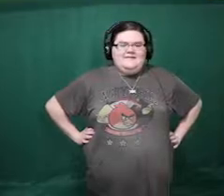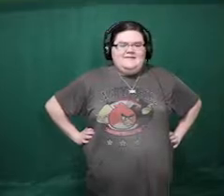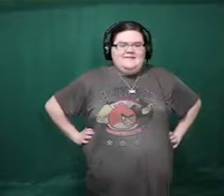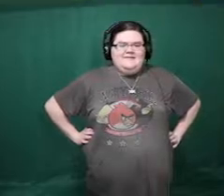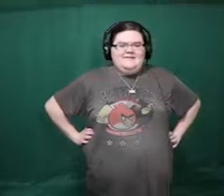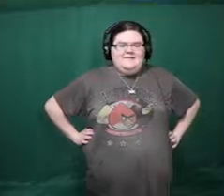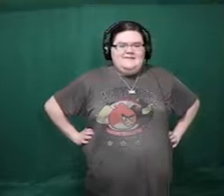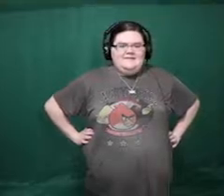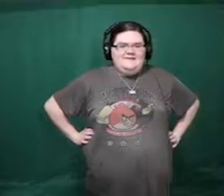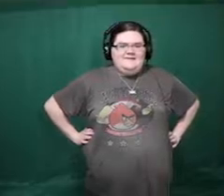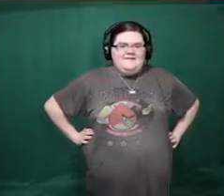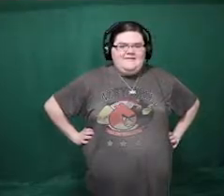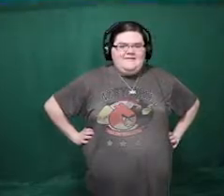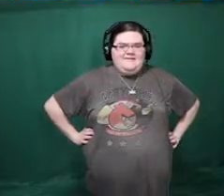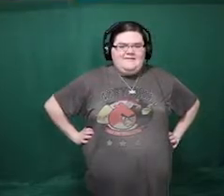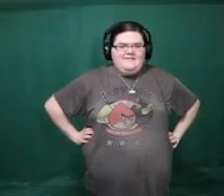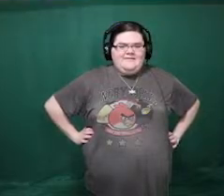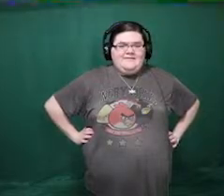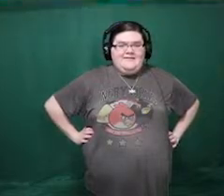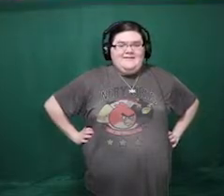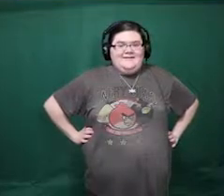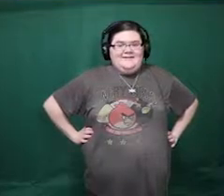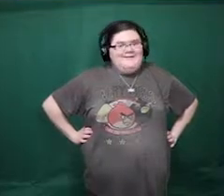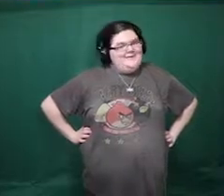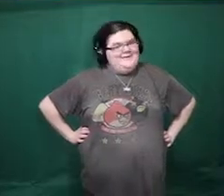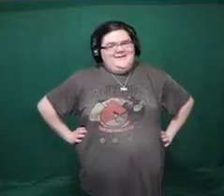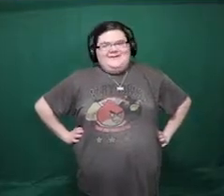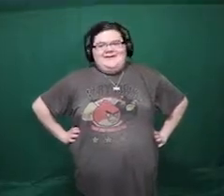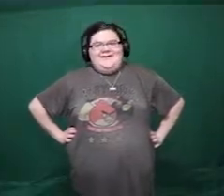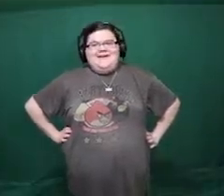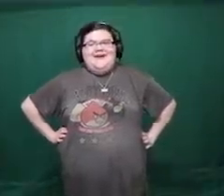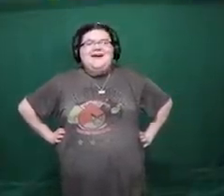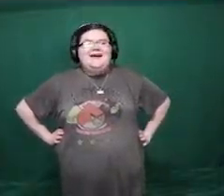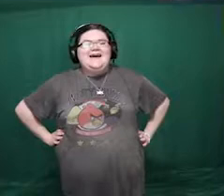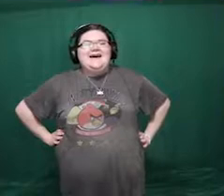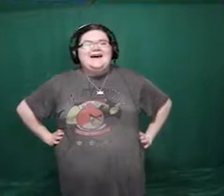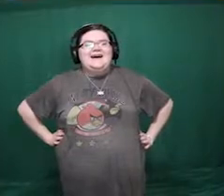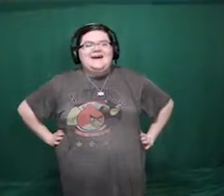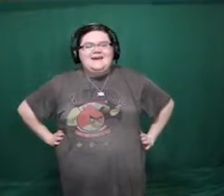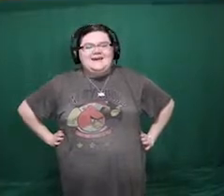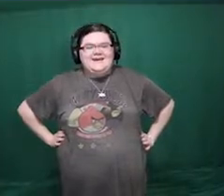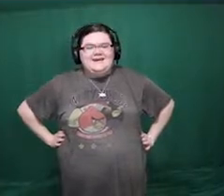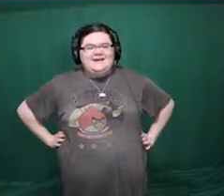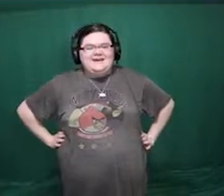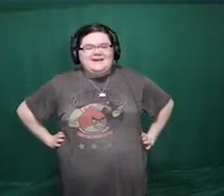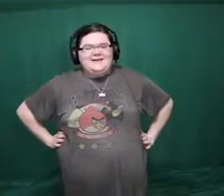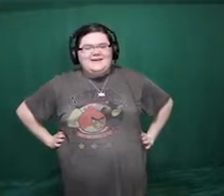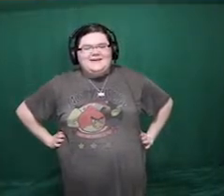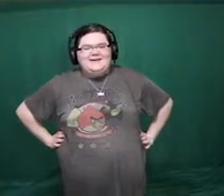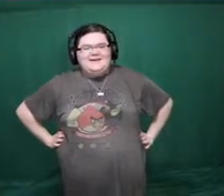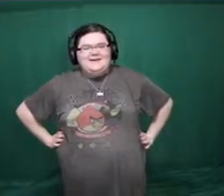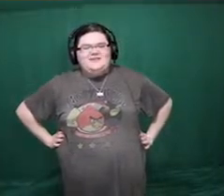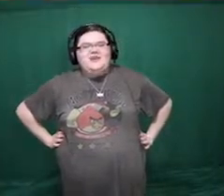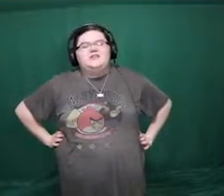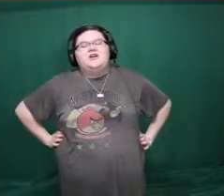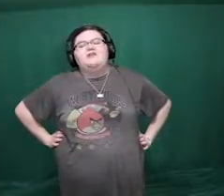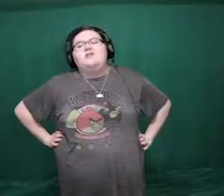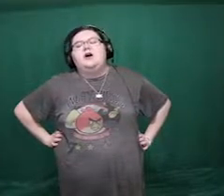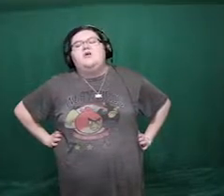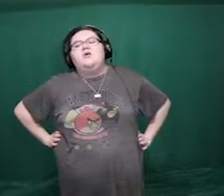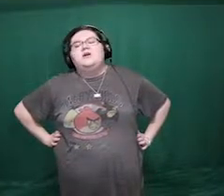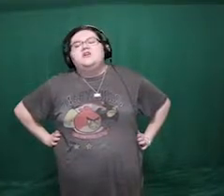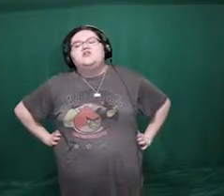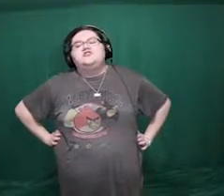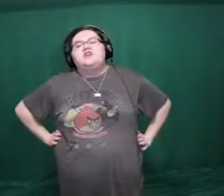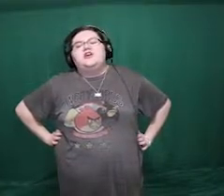mix again? Yeah, you've lost. Let's go. I love this game. Let's go. I love this game! Okay, it's alright. Wait, which one? JJ,